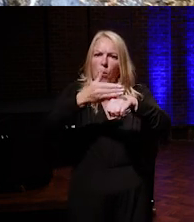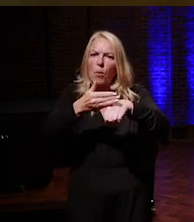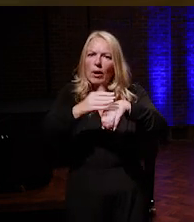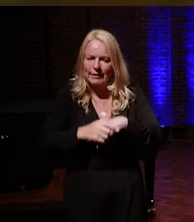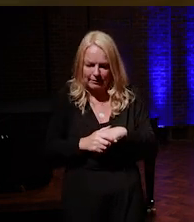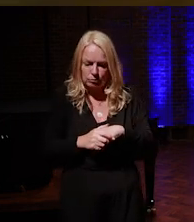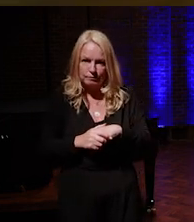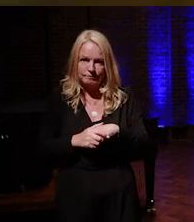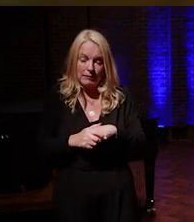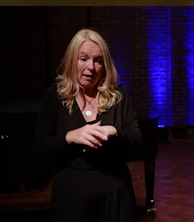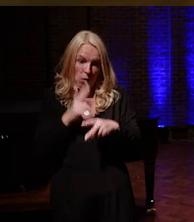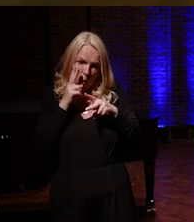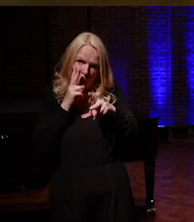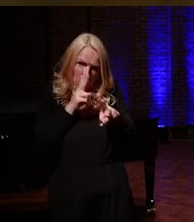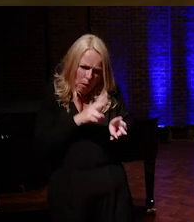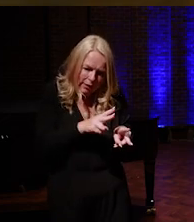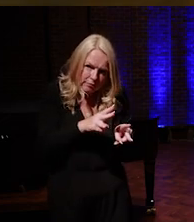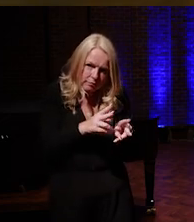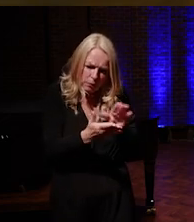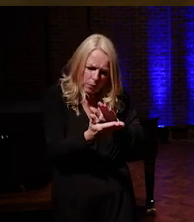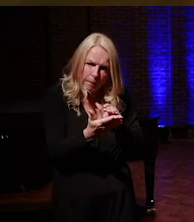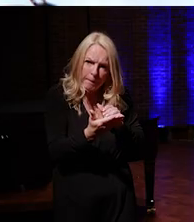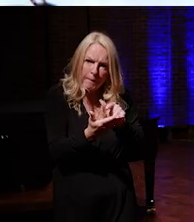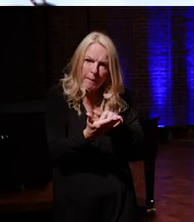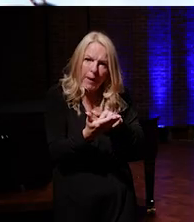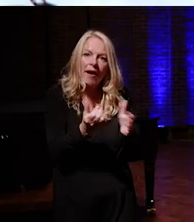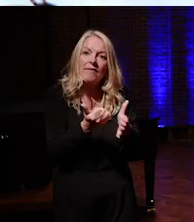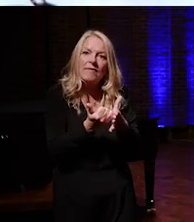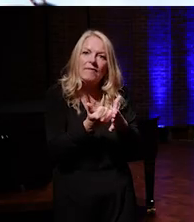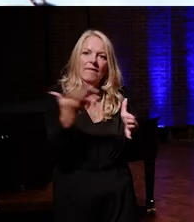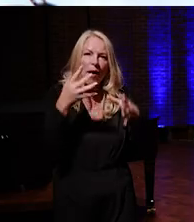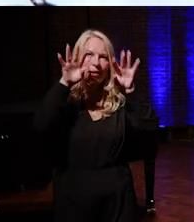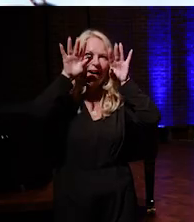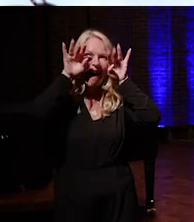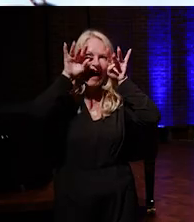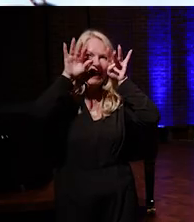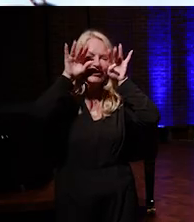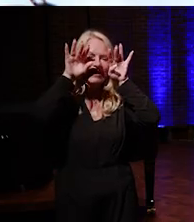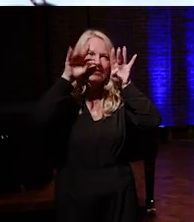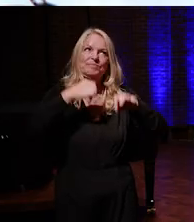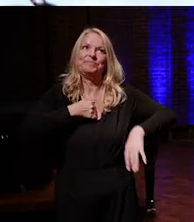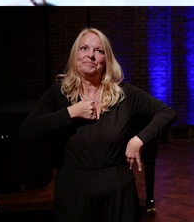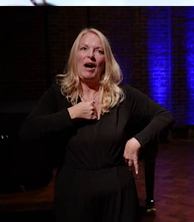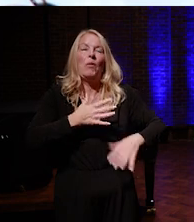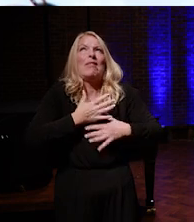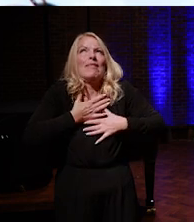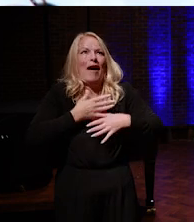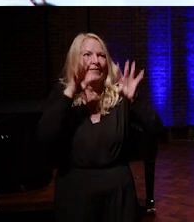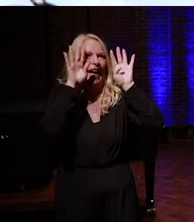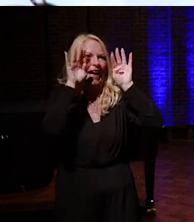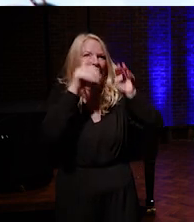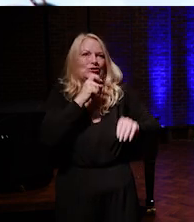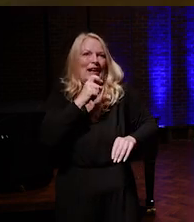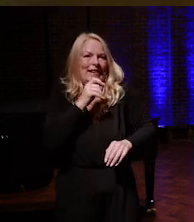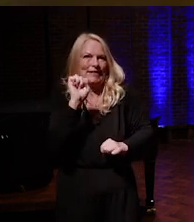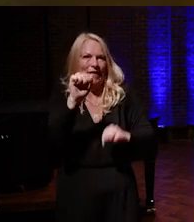And if you look even closer, they have the most fabulous eyelashes that I, for one, am a little envious of.